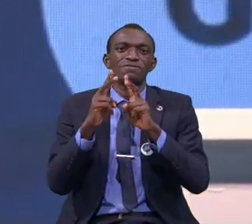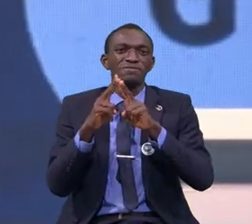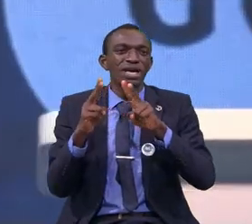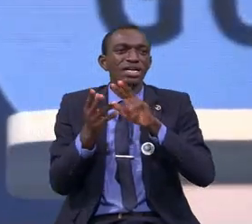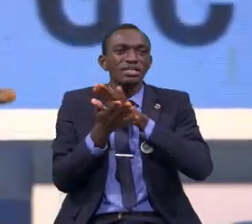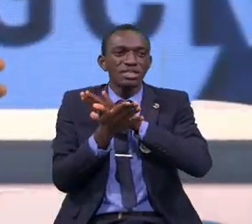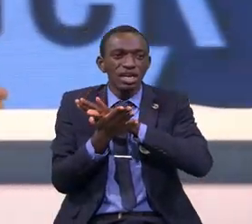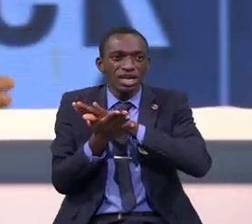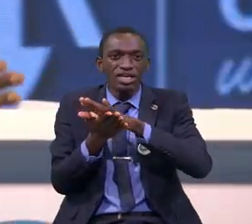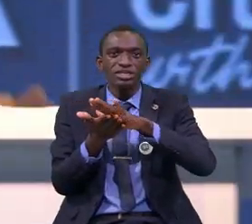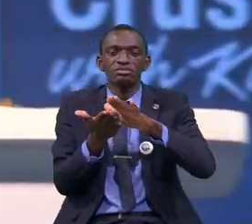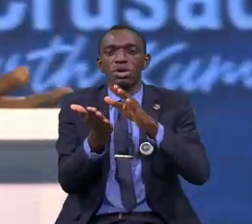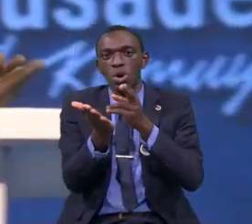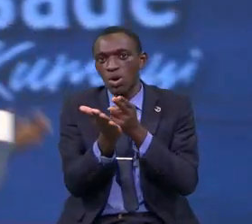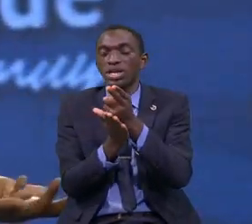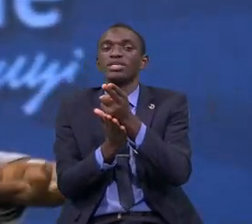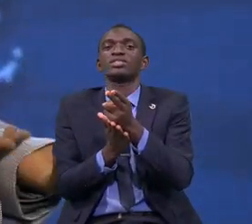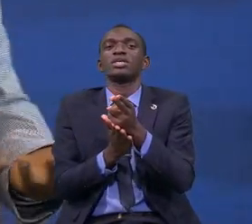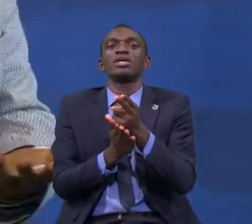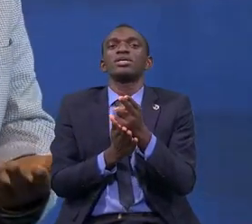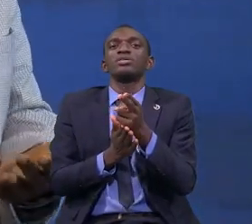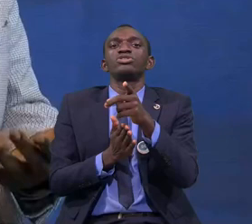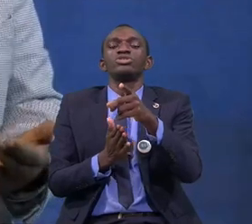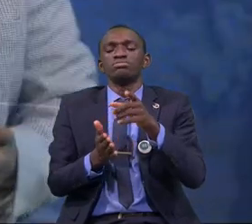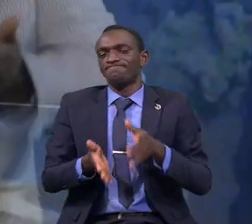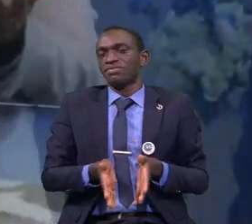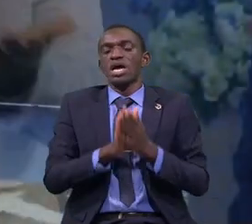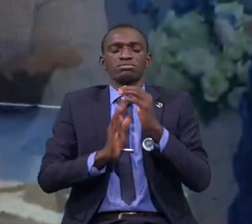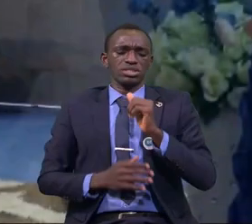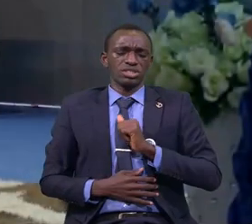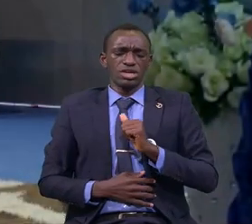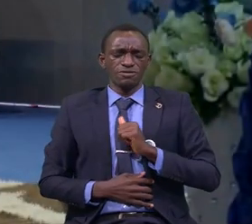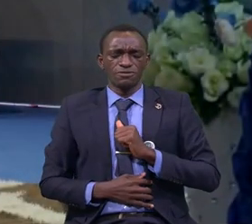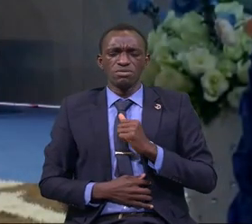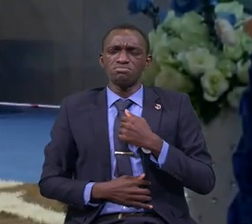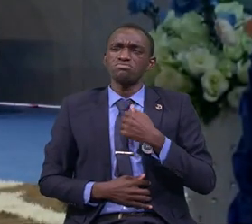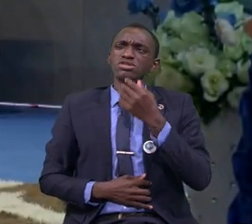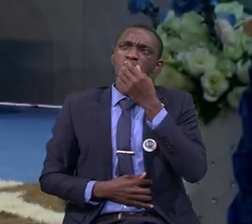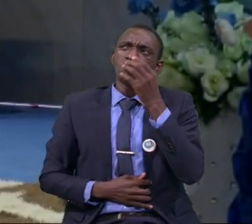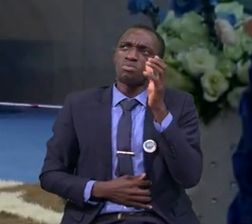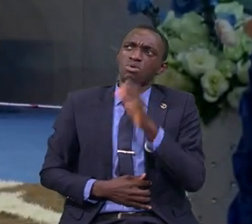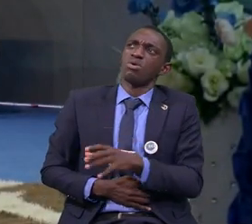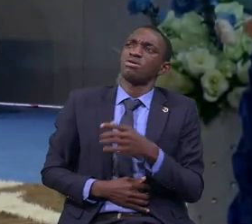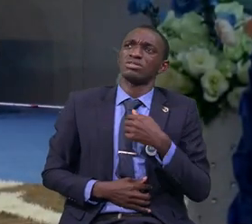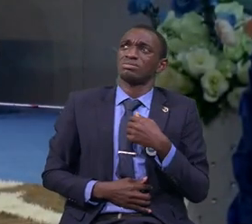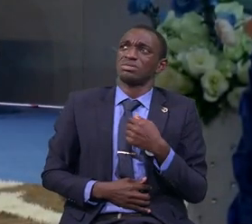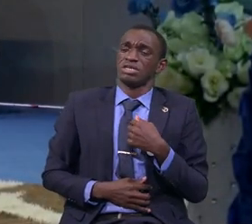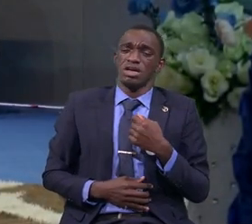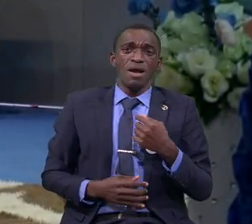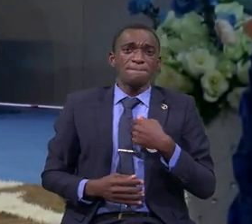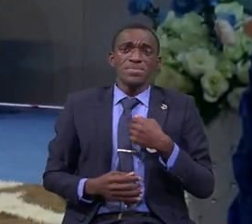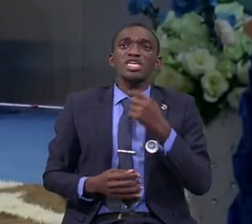you will have to accept, woe is me. I am a man of unclean